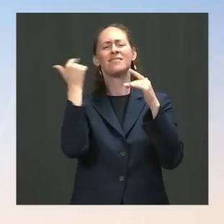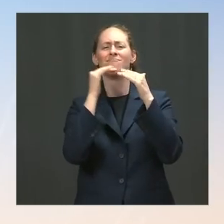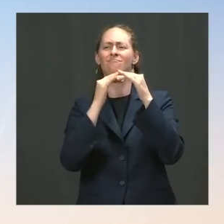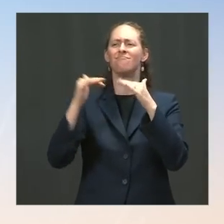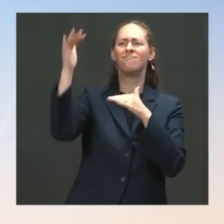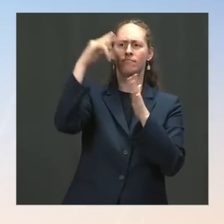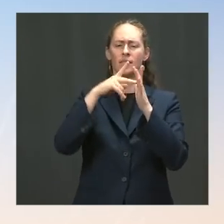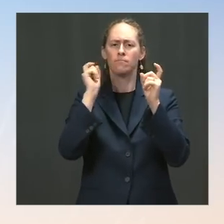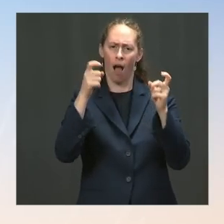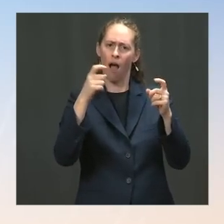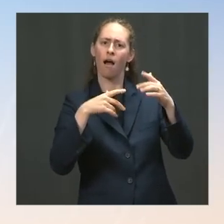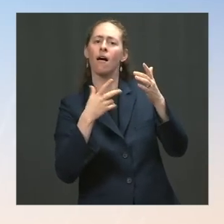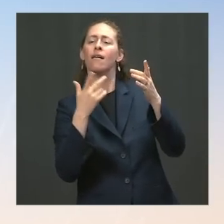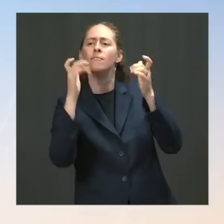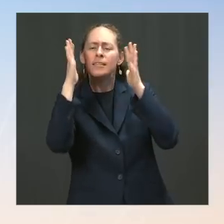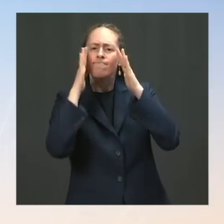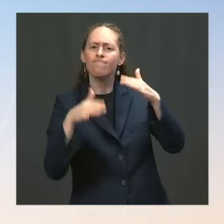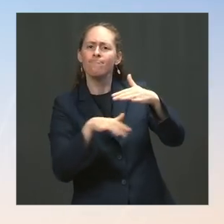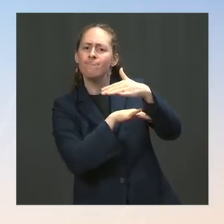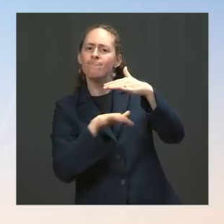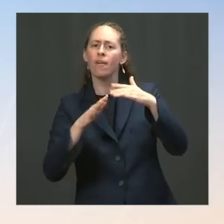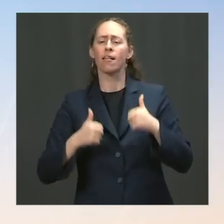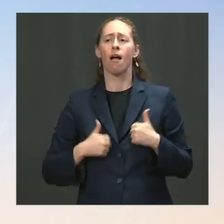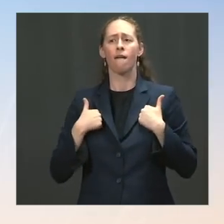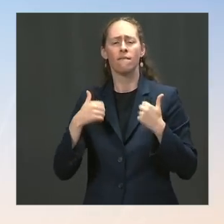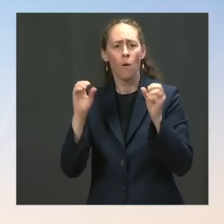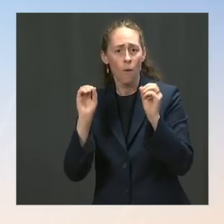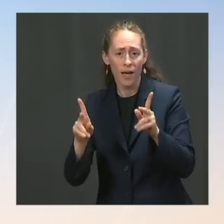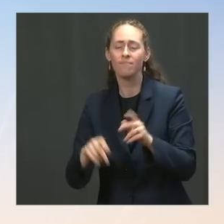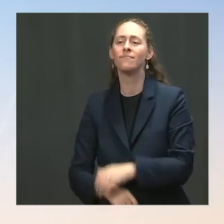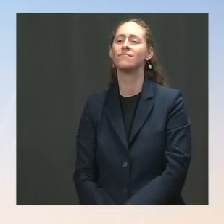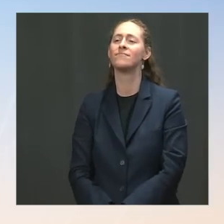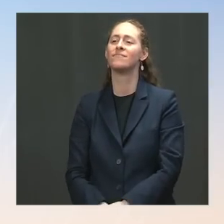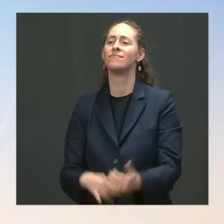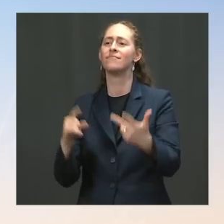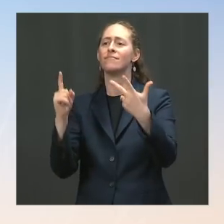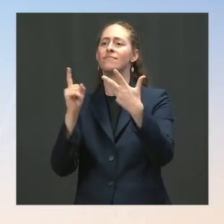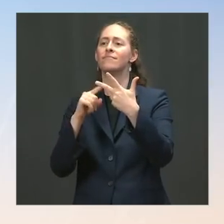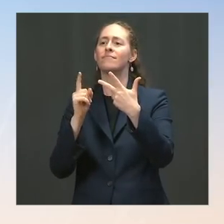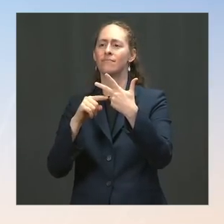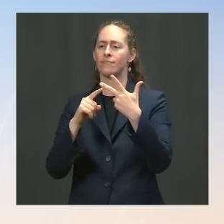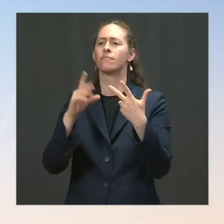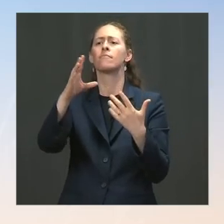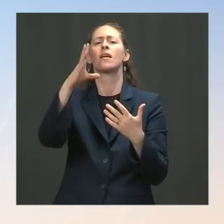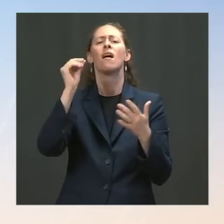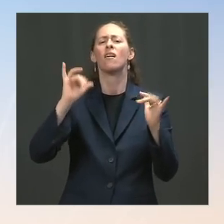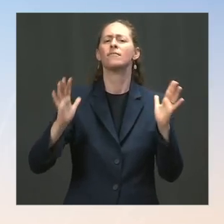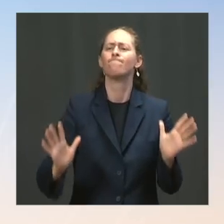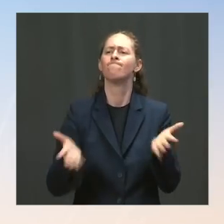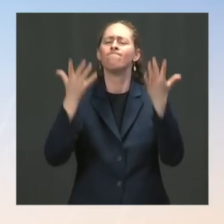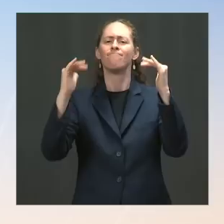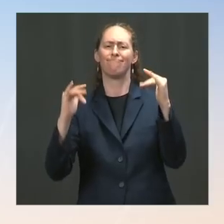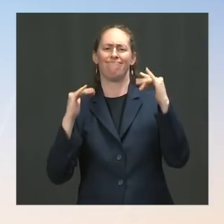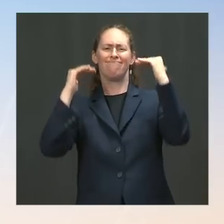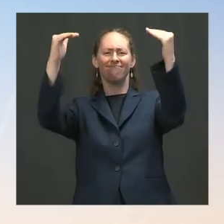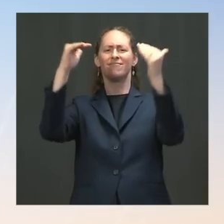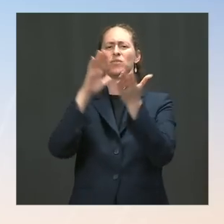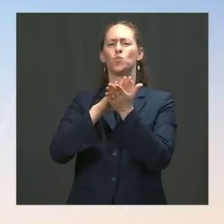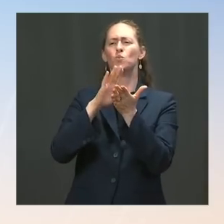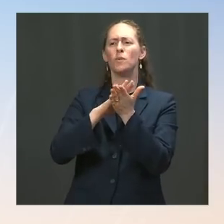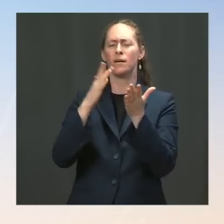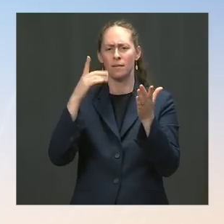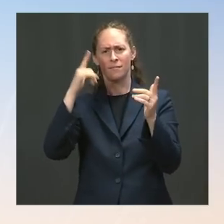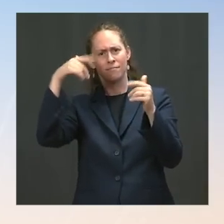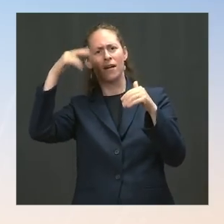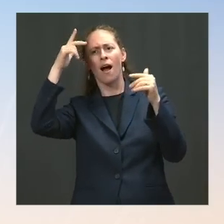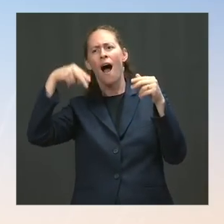that. The third, accelerating academic achievement. We must do everything in our power to help students not only